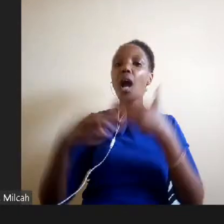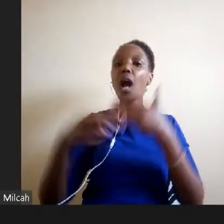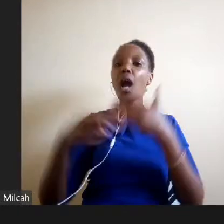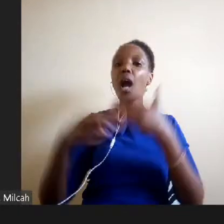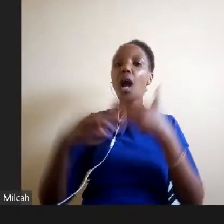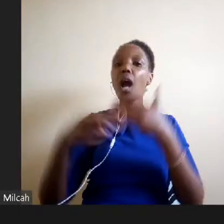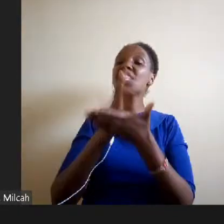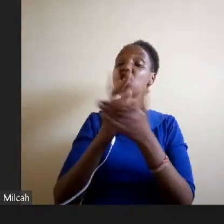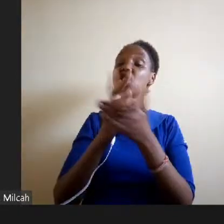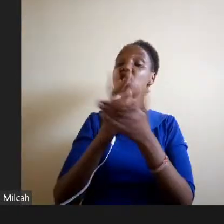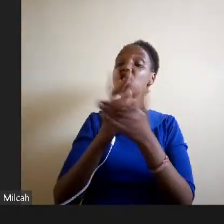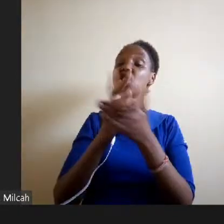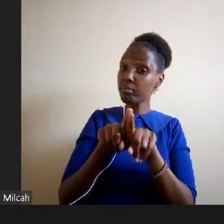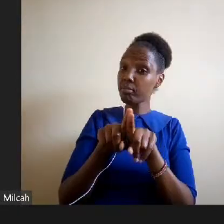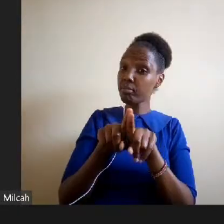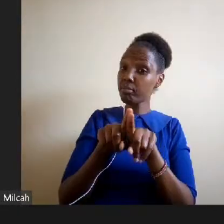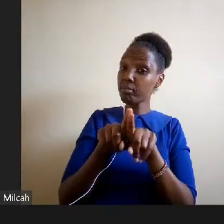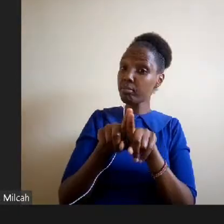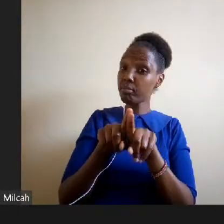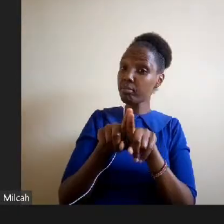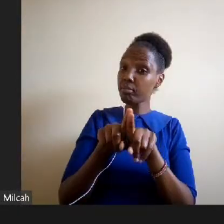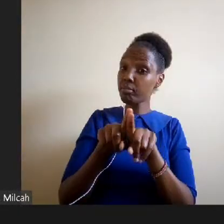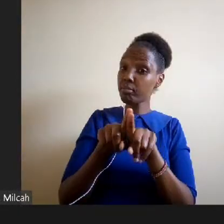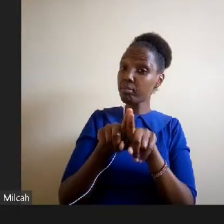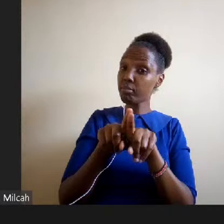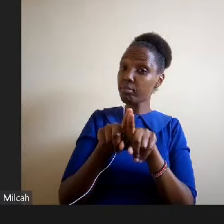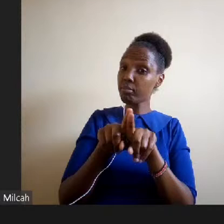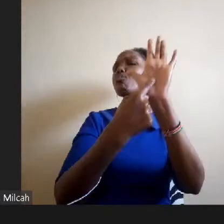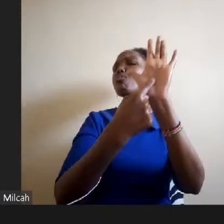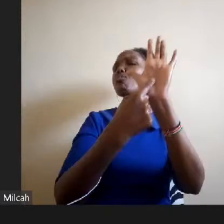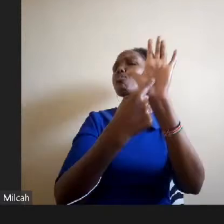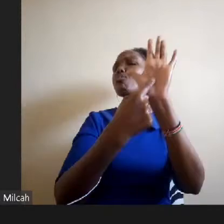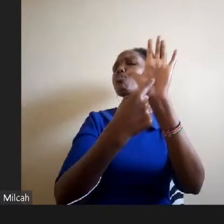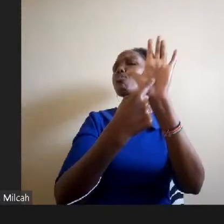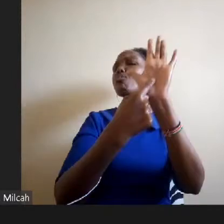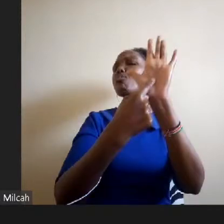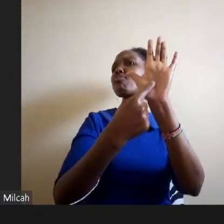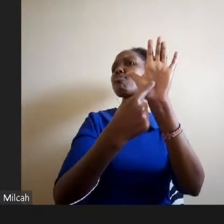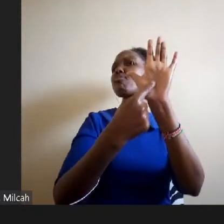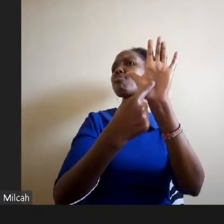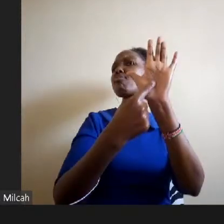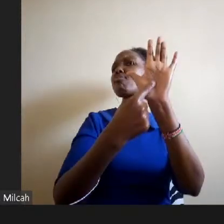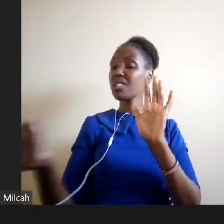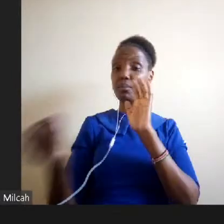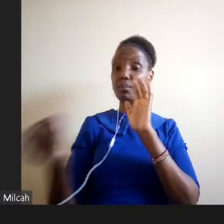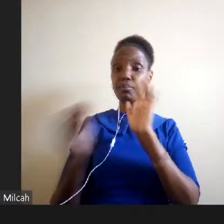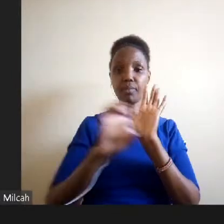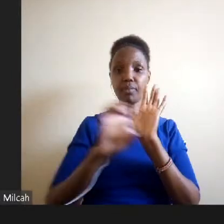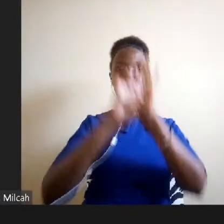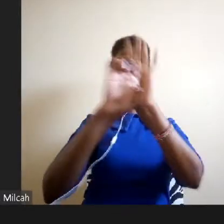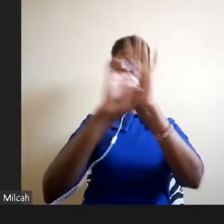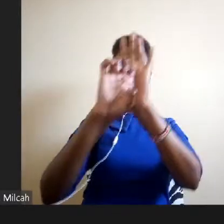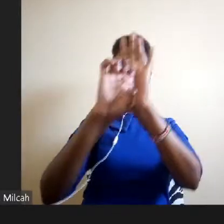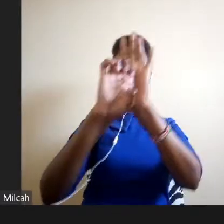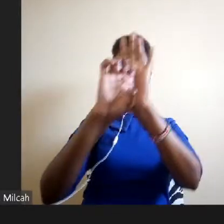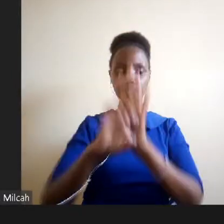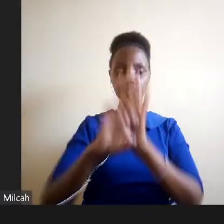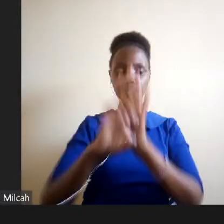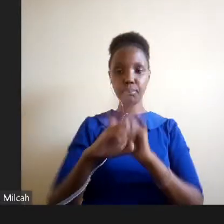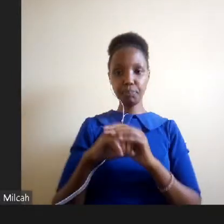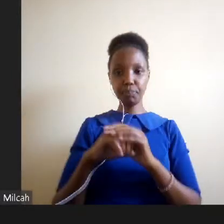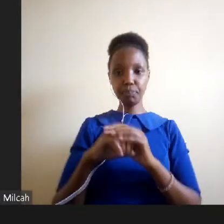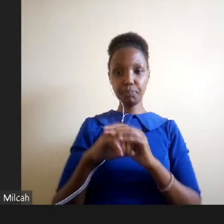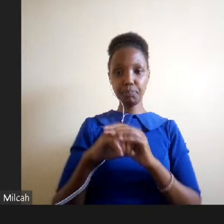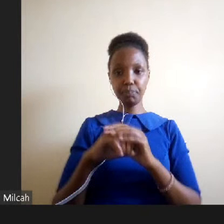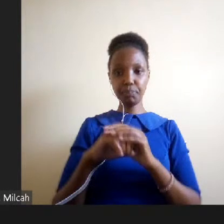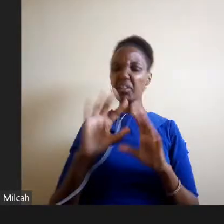as parents is to show our children that we are also vulnerable. I give an example when I'm doing this talk, and I keep saying that most of our parents, when I